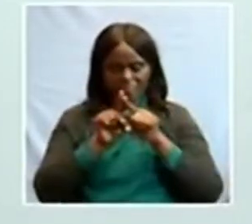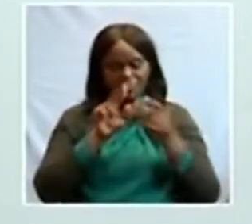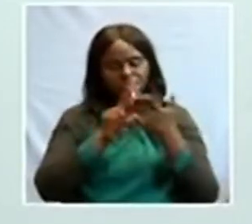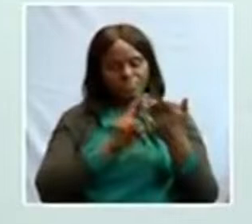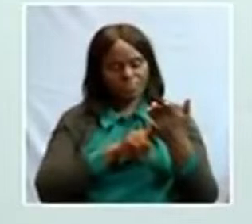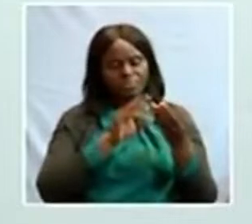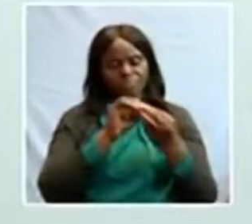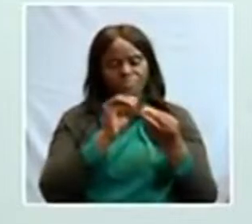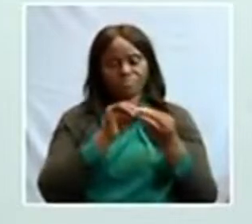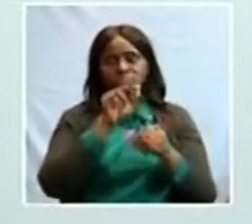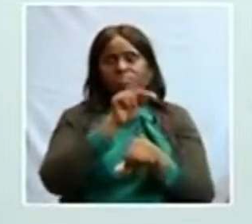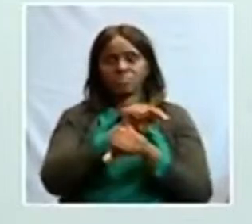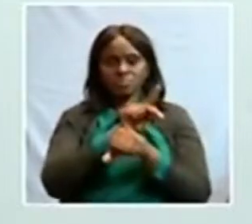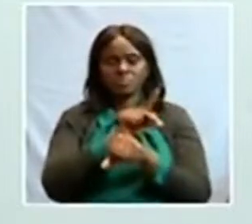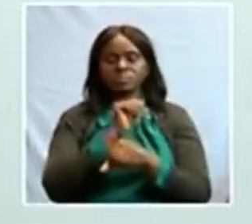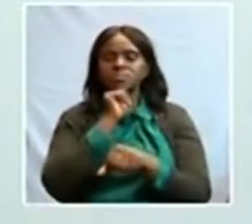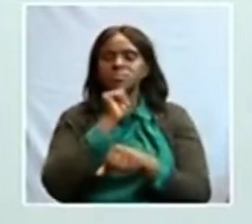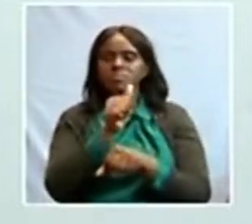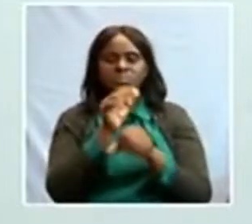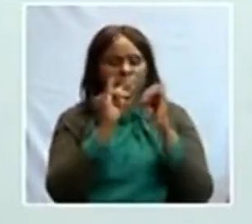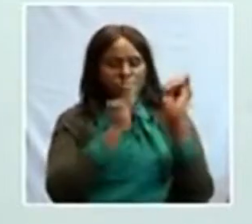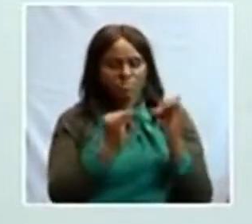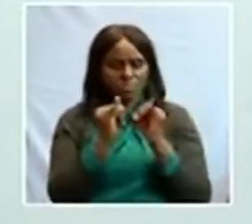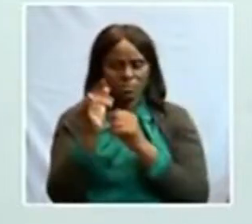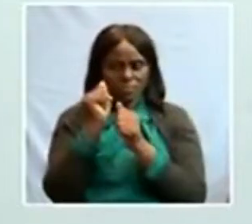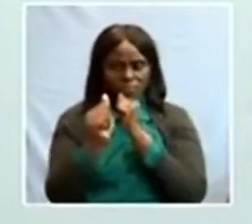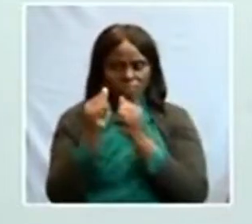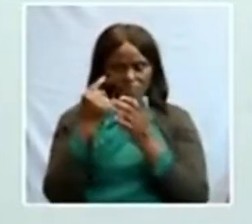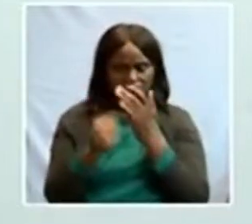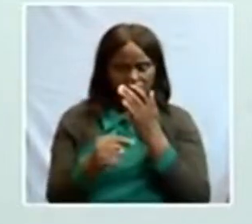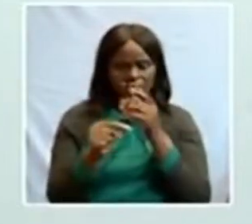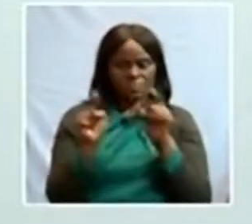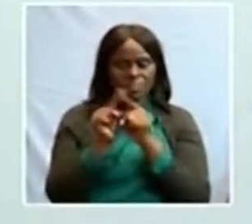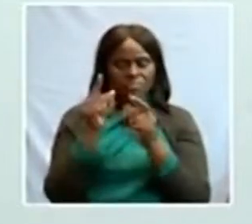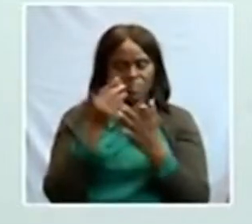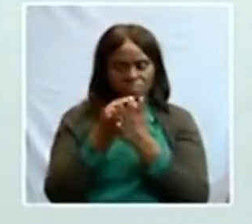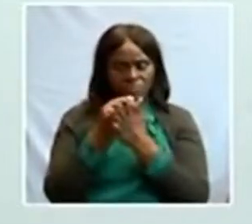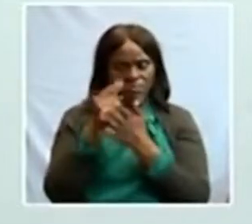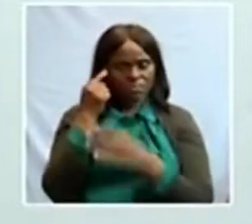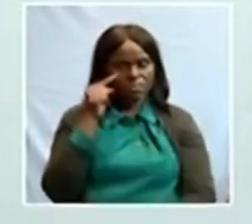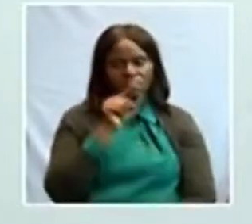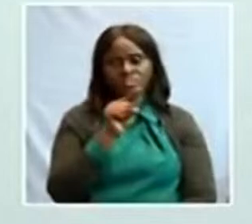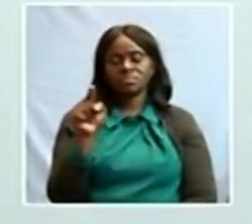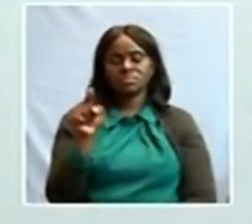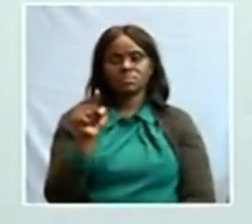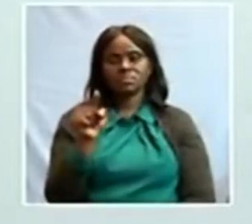that the projects were not implemented because of funds for the